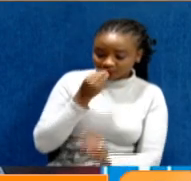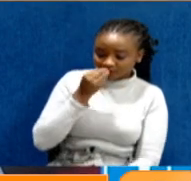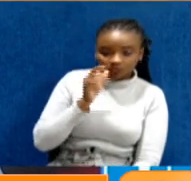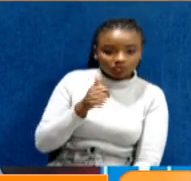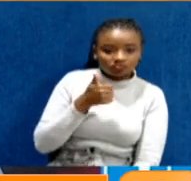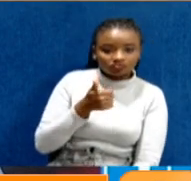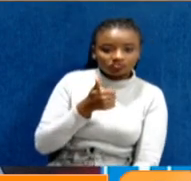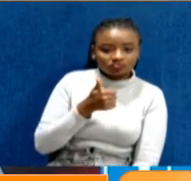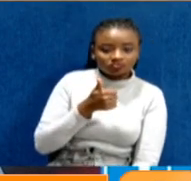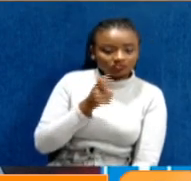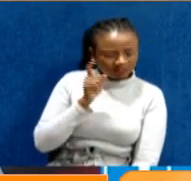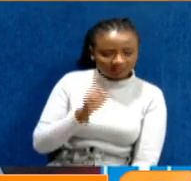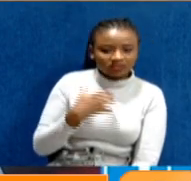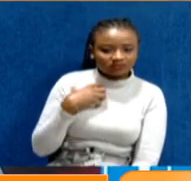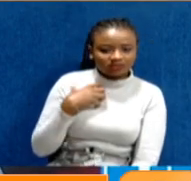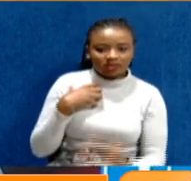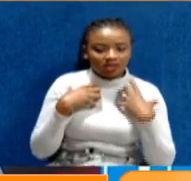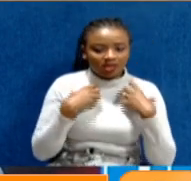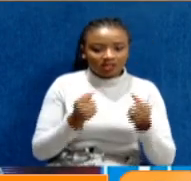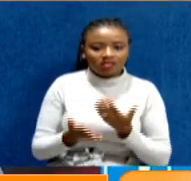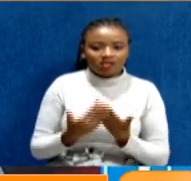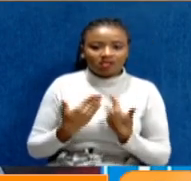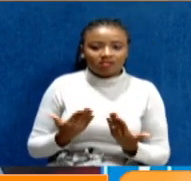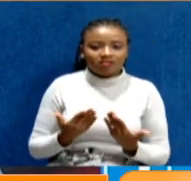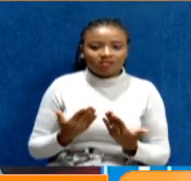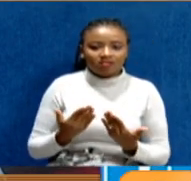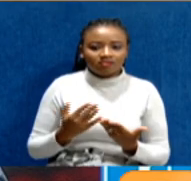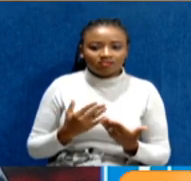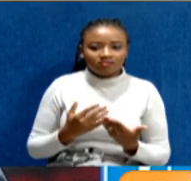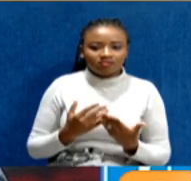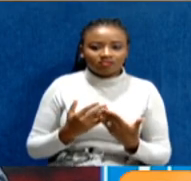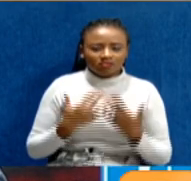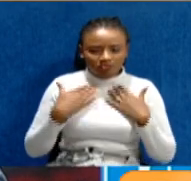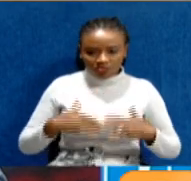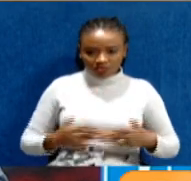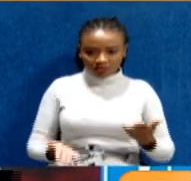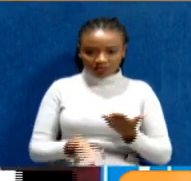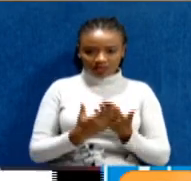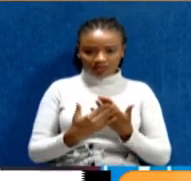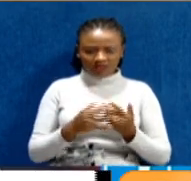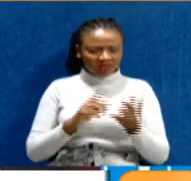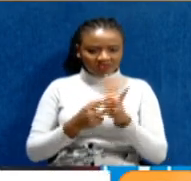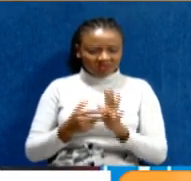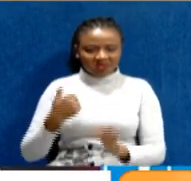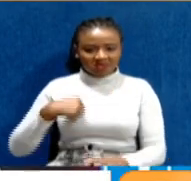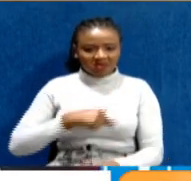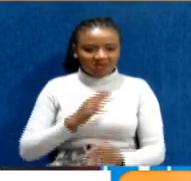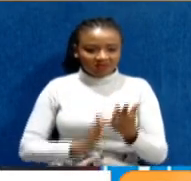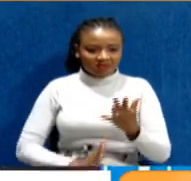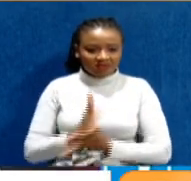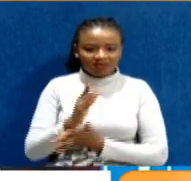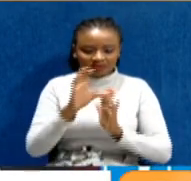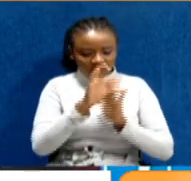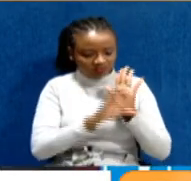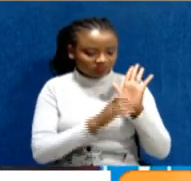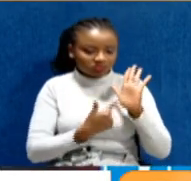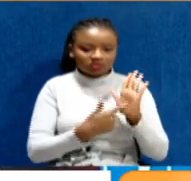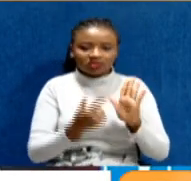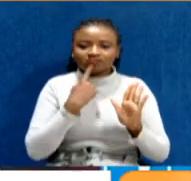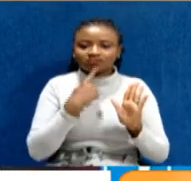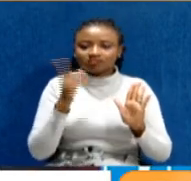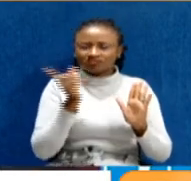be adequate, it must be healthy for our dietary needs. So it is our right that is anchored in our Constitution